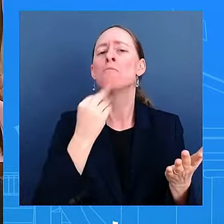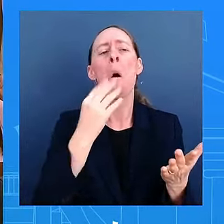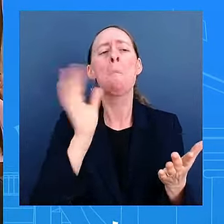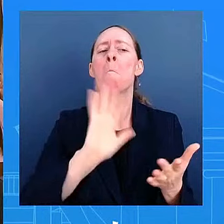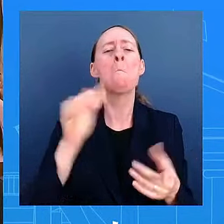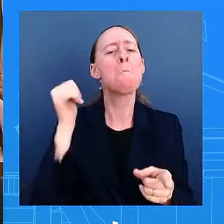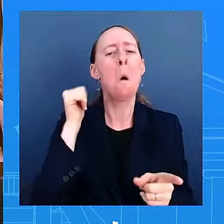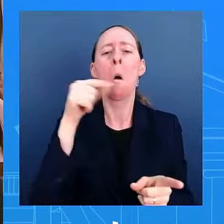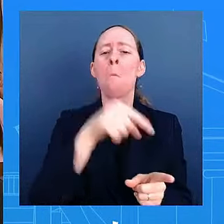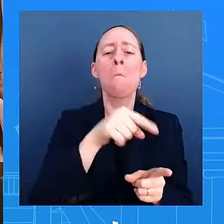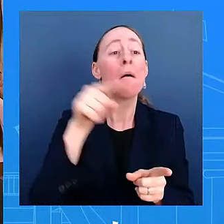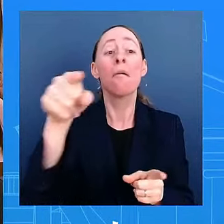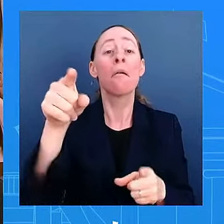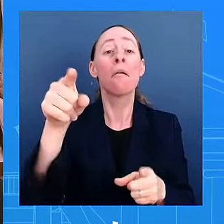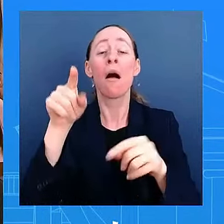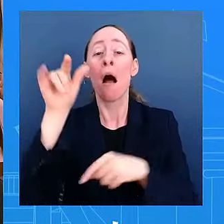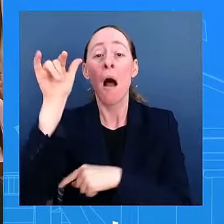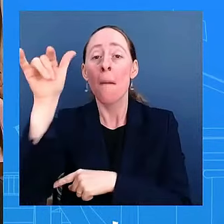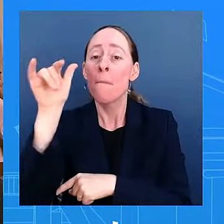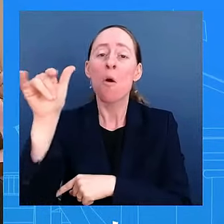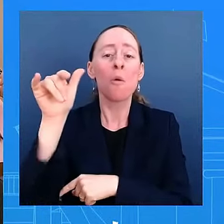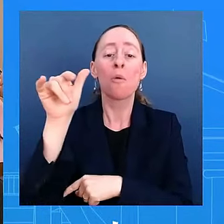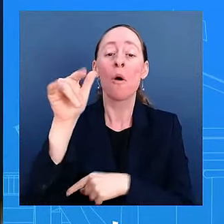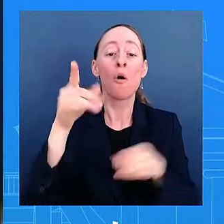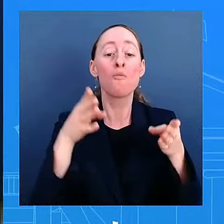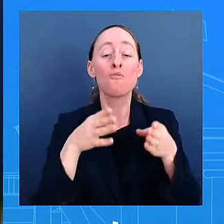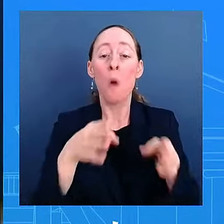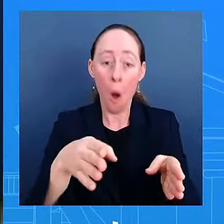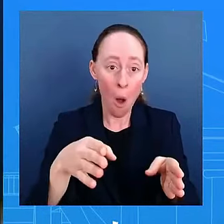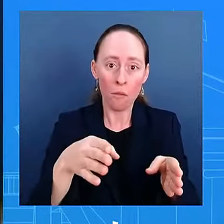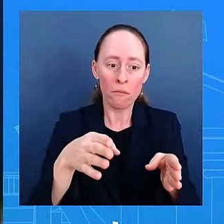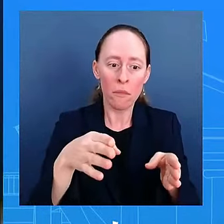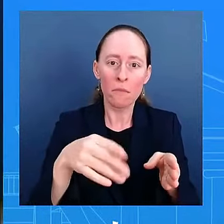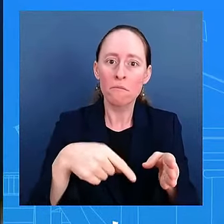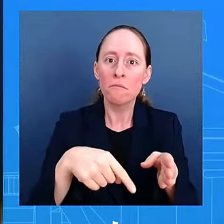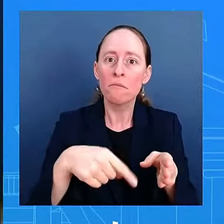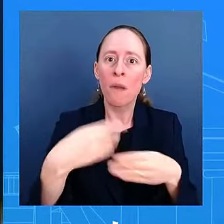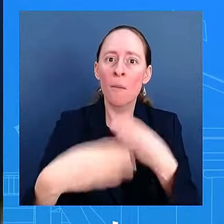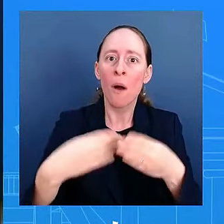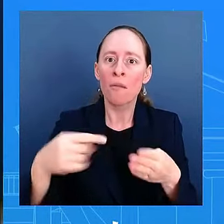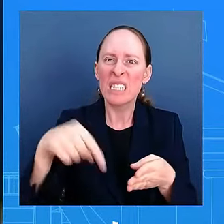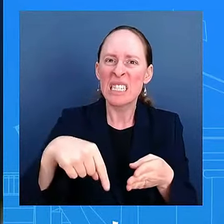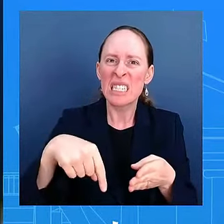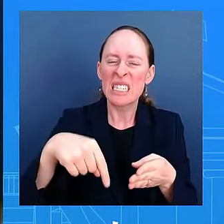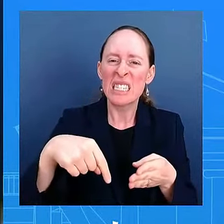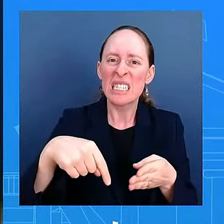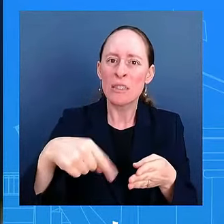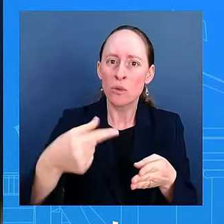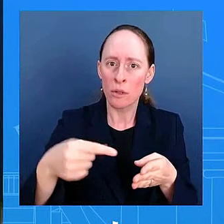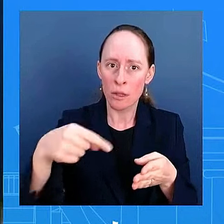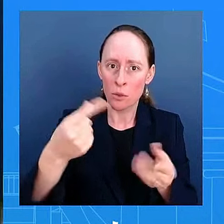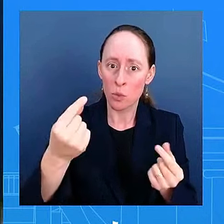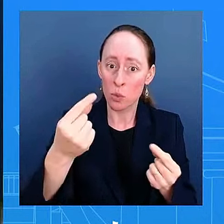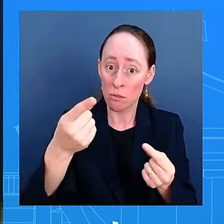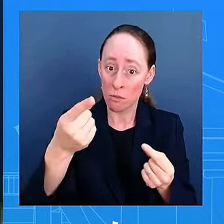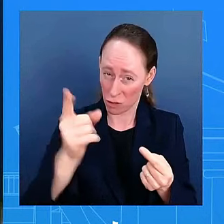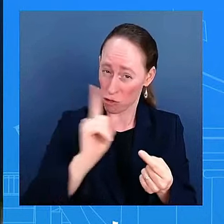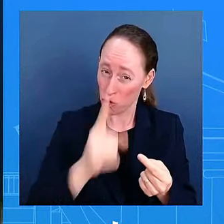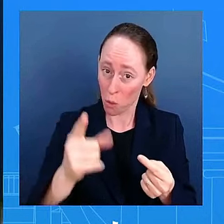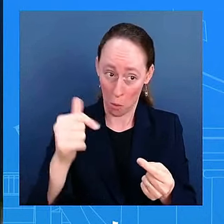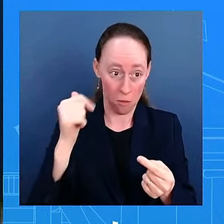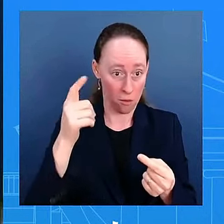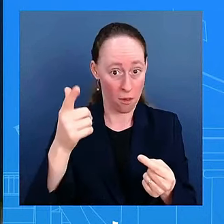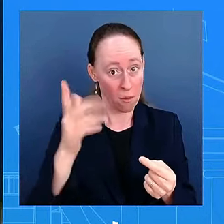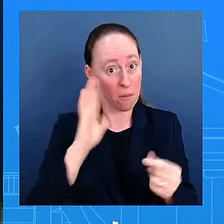I understand goes through Hezbollah-controlled territory? We continue to have very, very direct conversation with the Israeli government. That's what we're going to do.